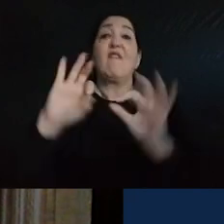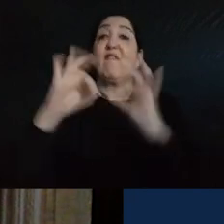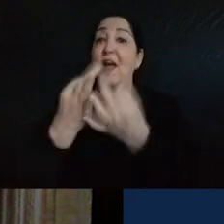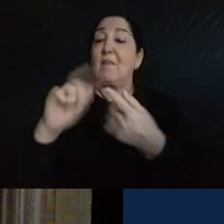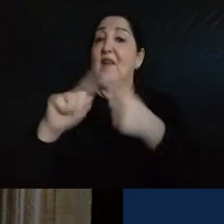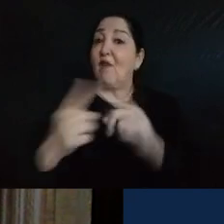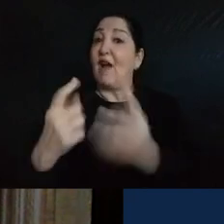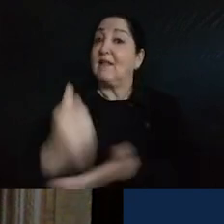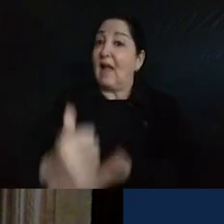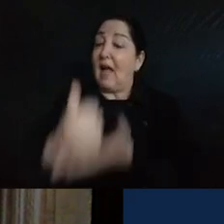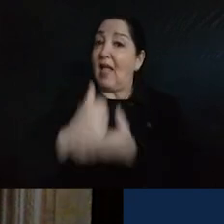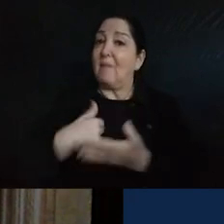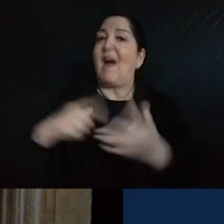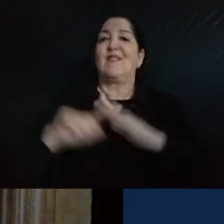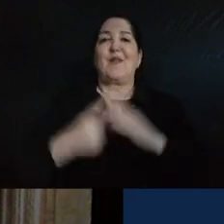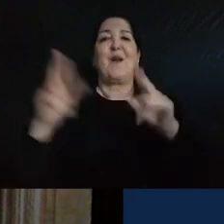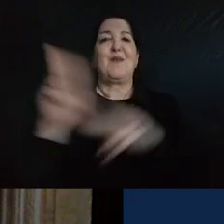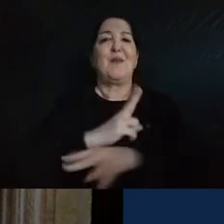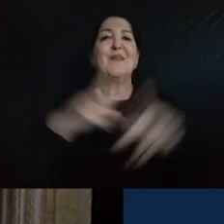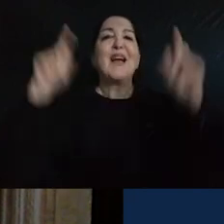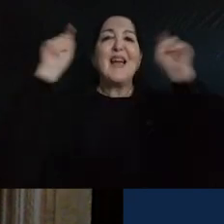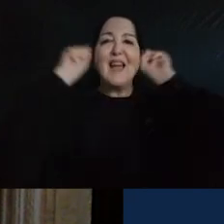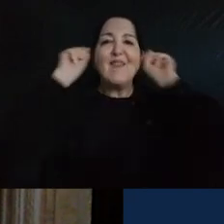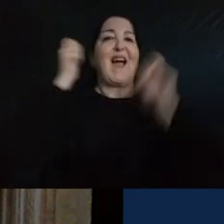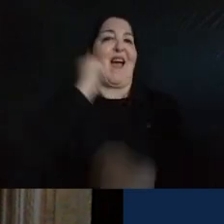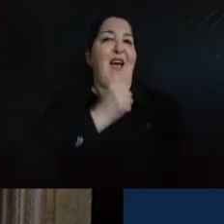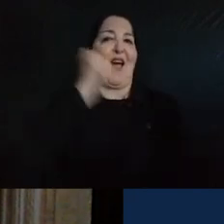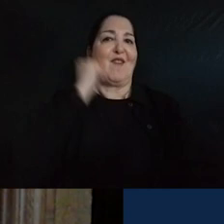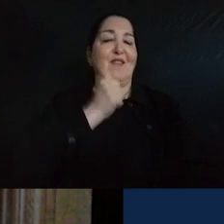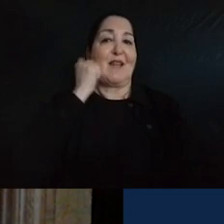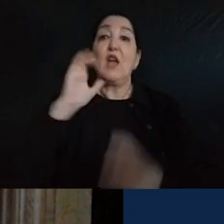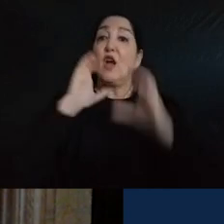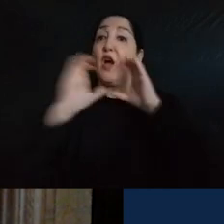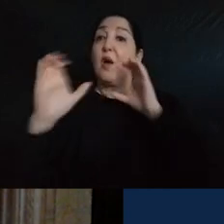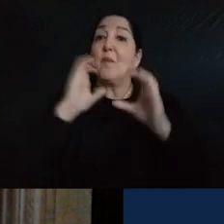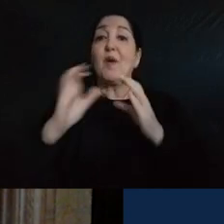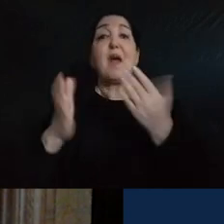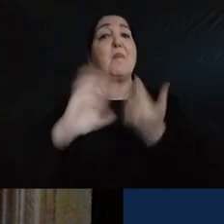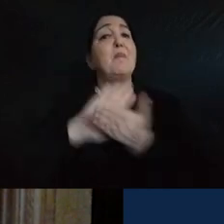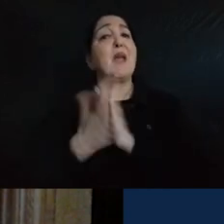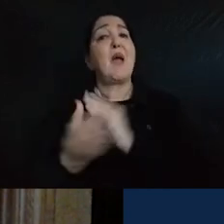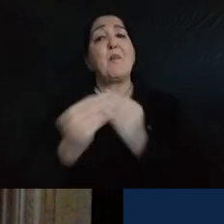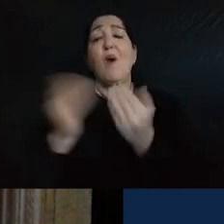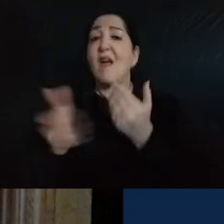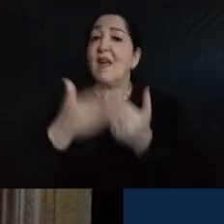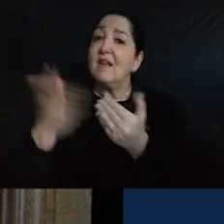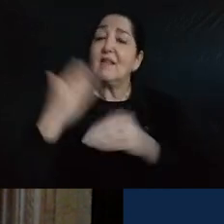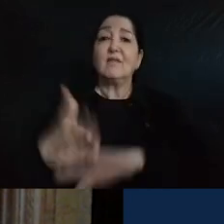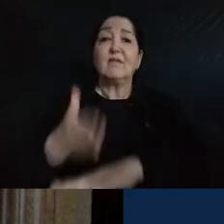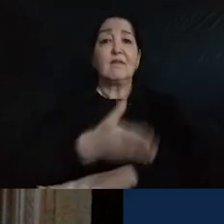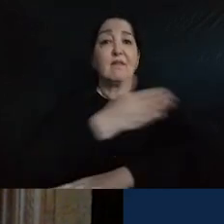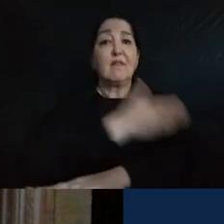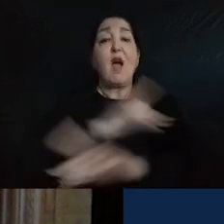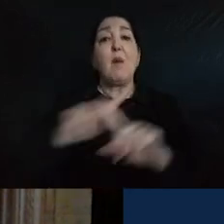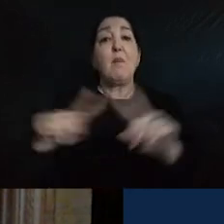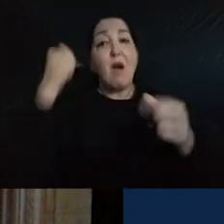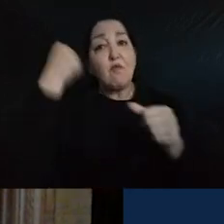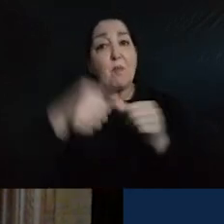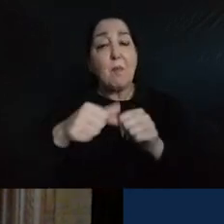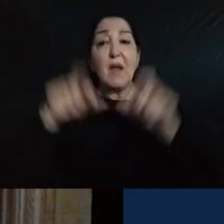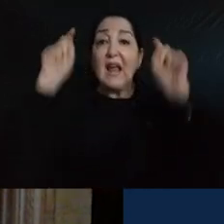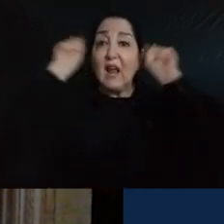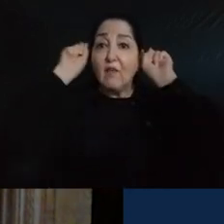family, that I began to wear my hearing aids every day and communication got easier. But remember, hearing aids aren't